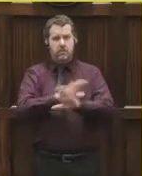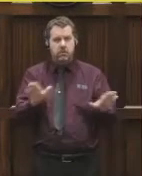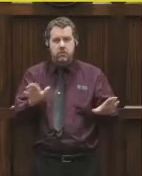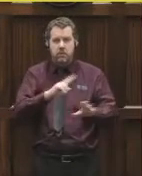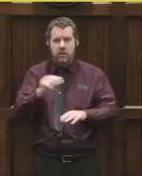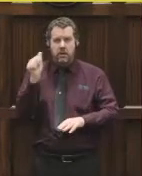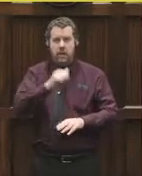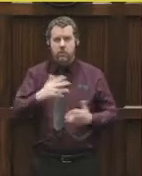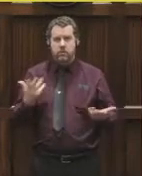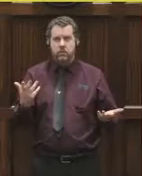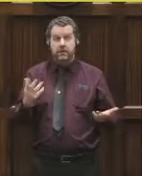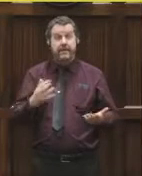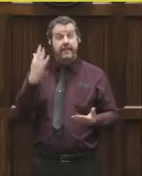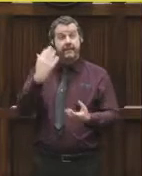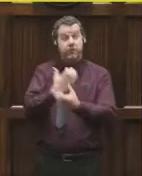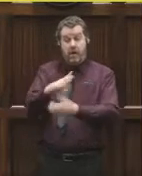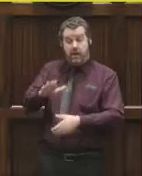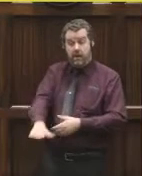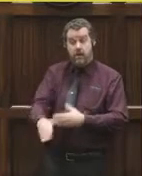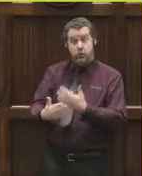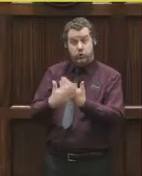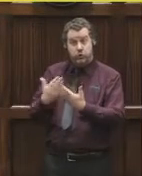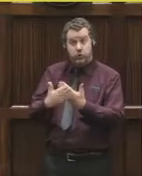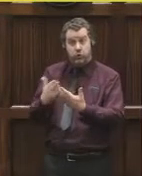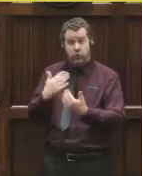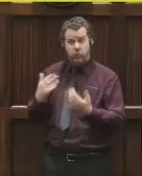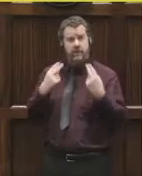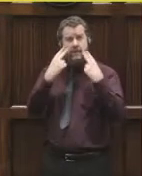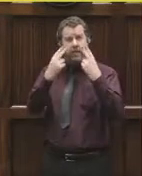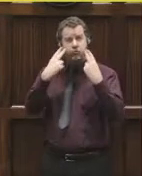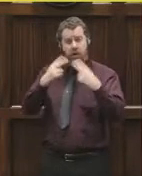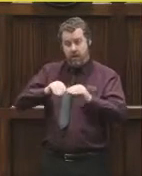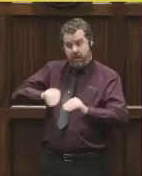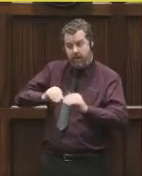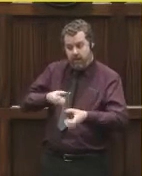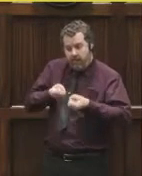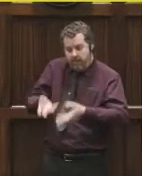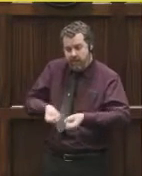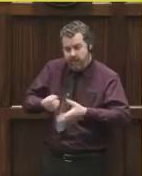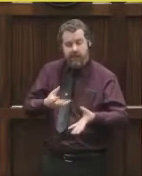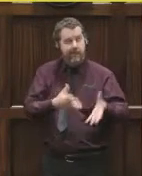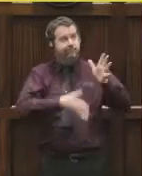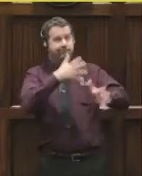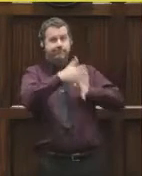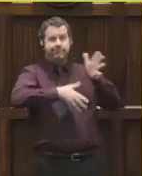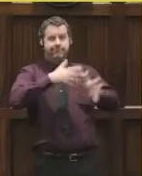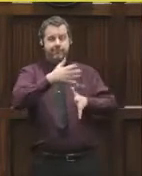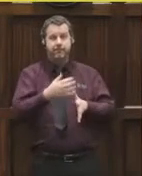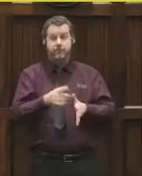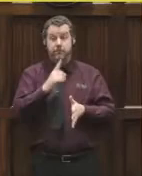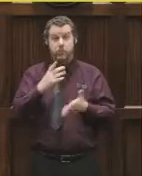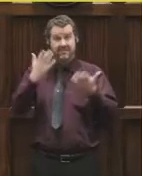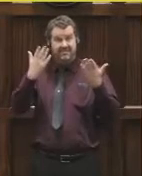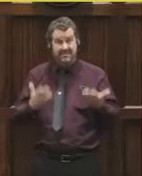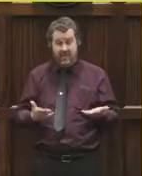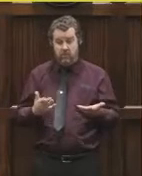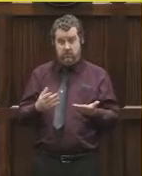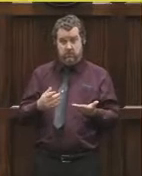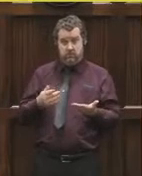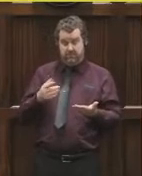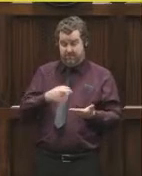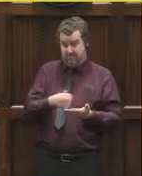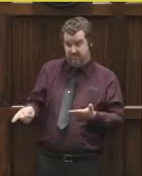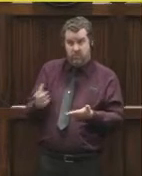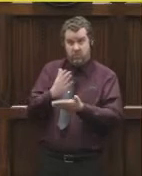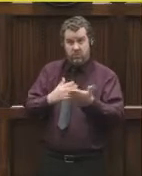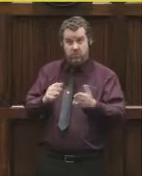learn when a child is young and it feels natural. To do sign language, many children are deprived of access to quality sign language and